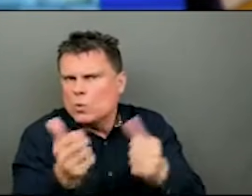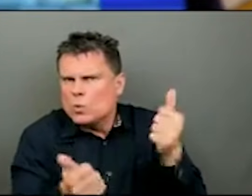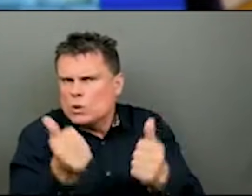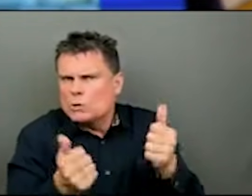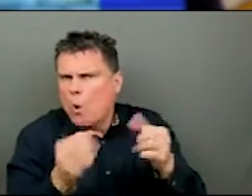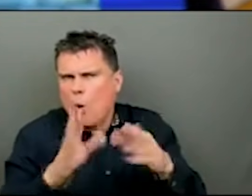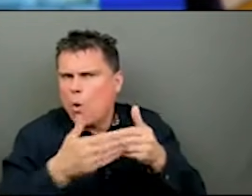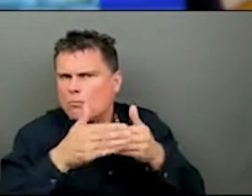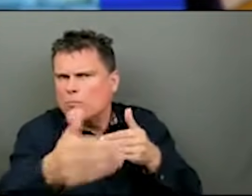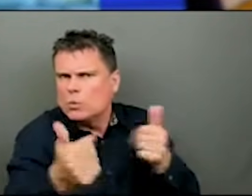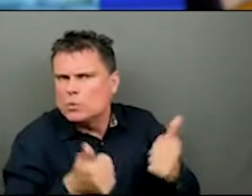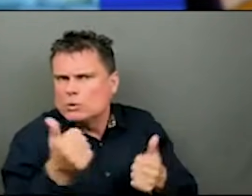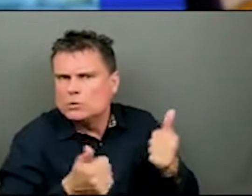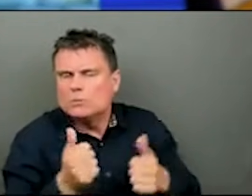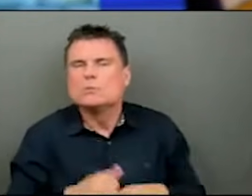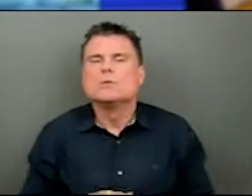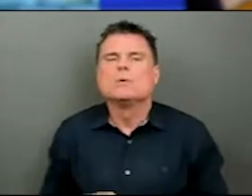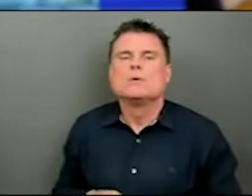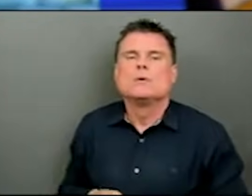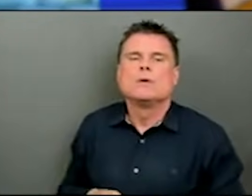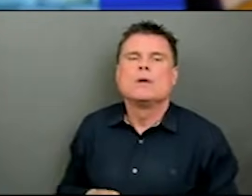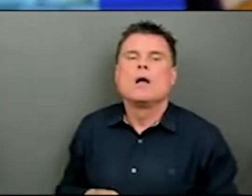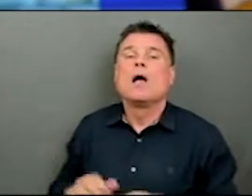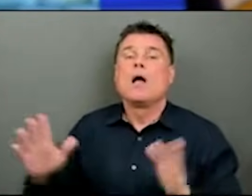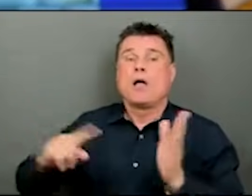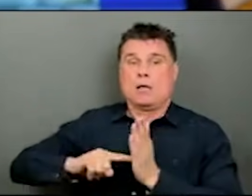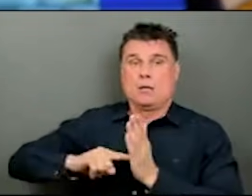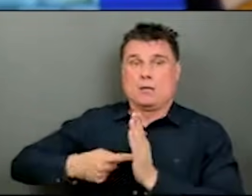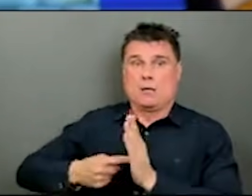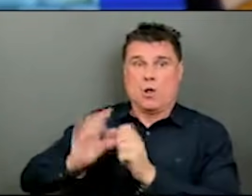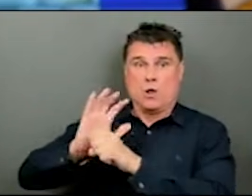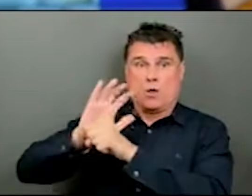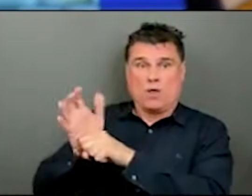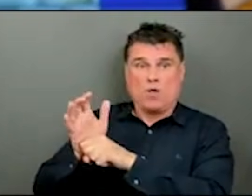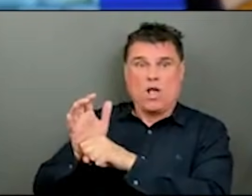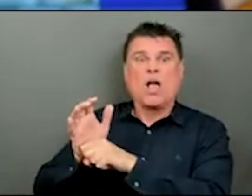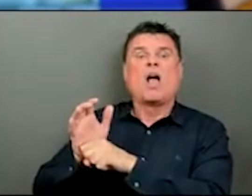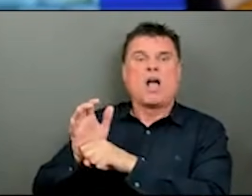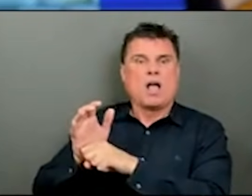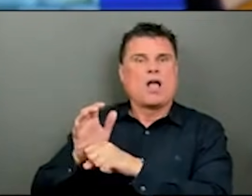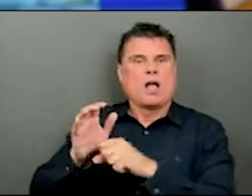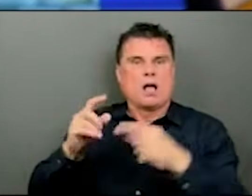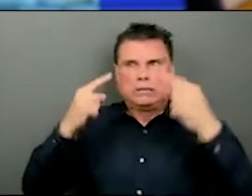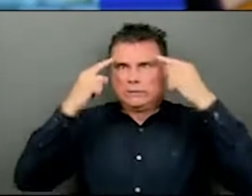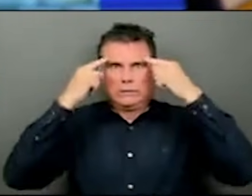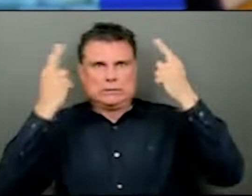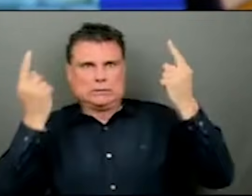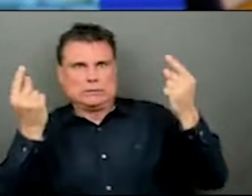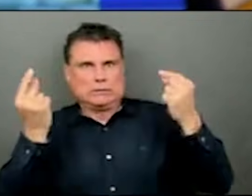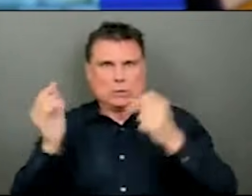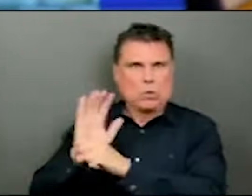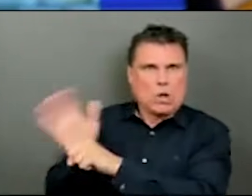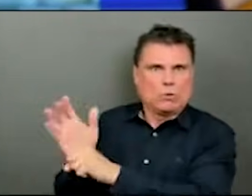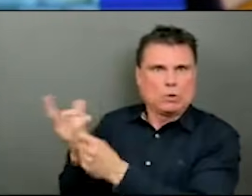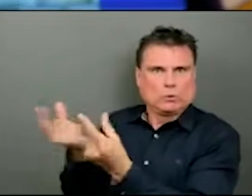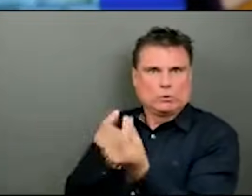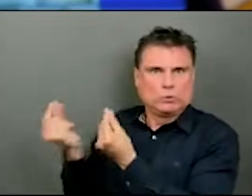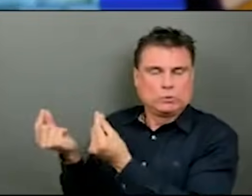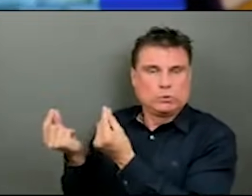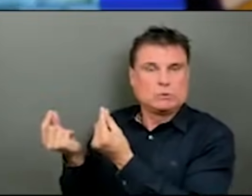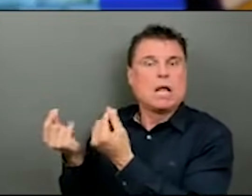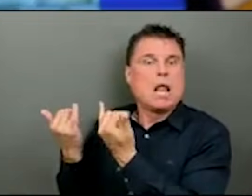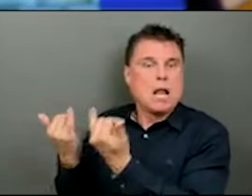the pandemic. But what we've learned, not just in people who are not able to go to the workplace, but people that we don't want to